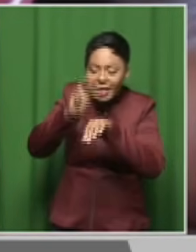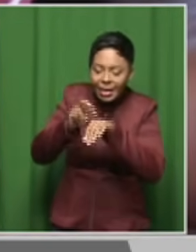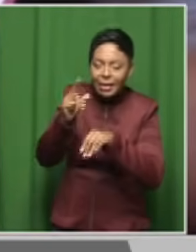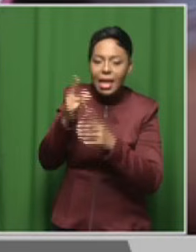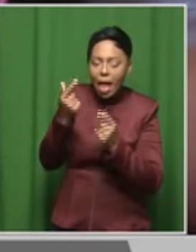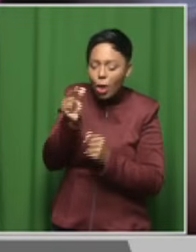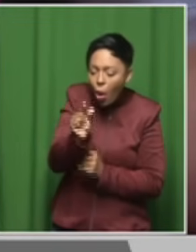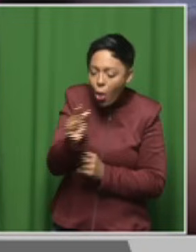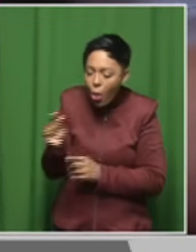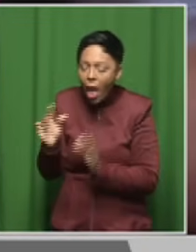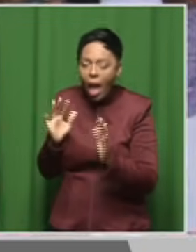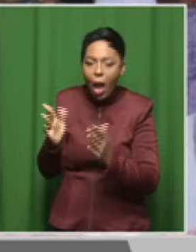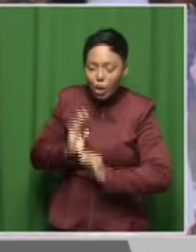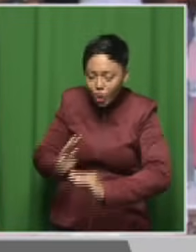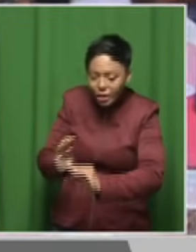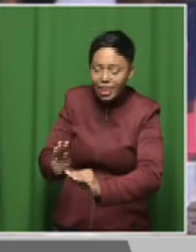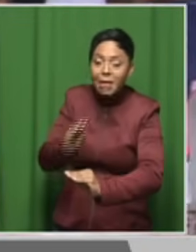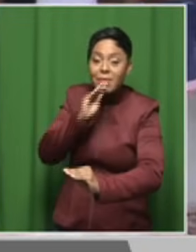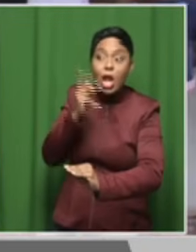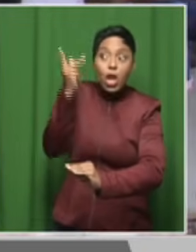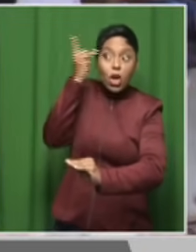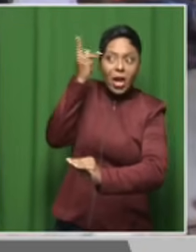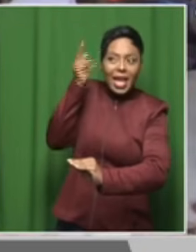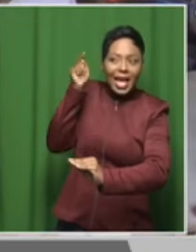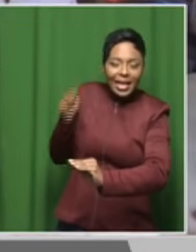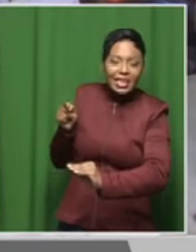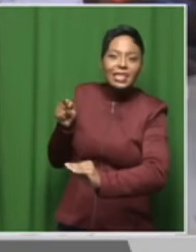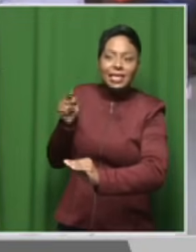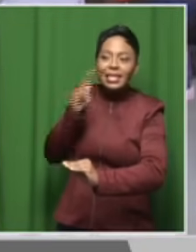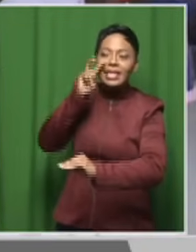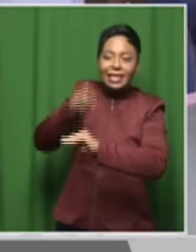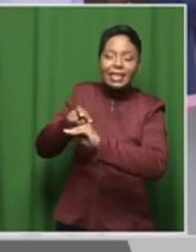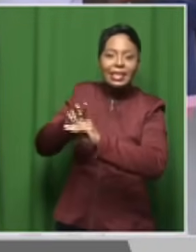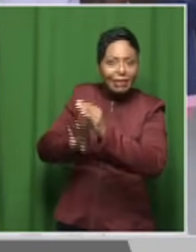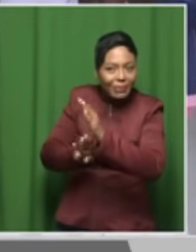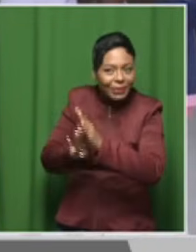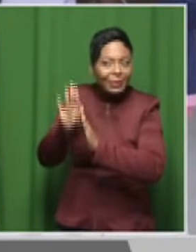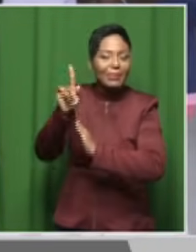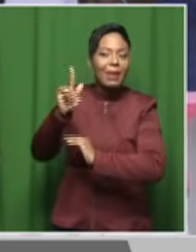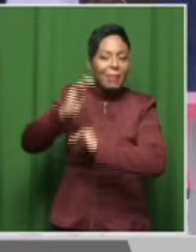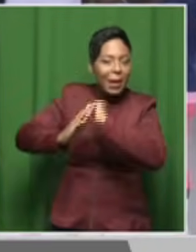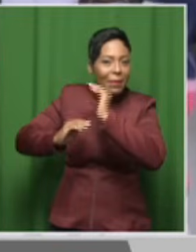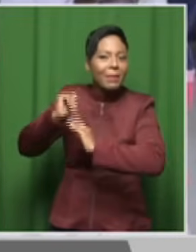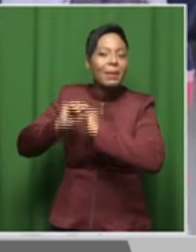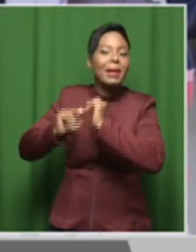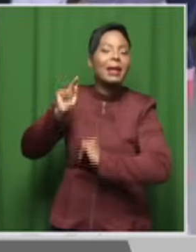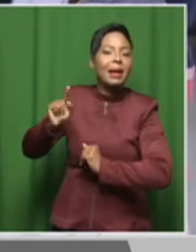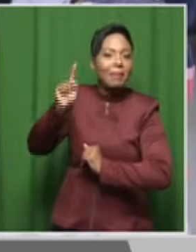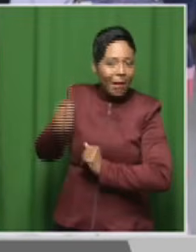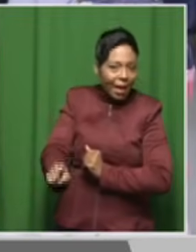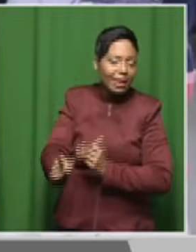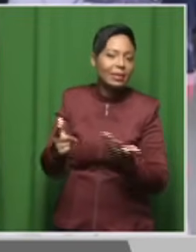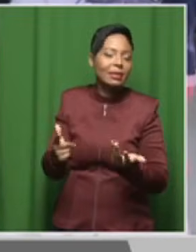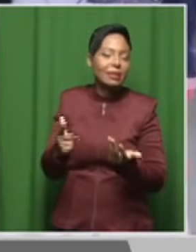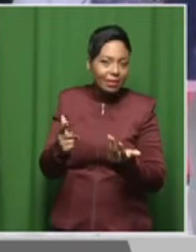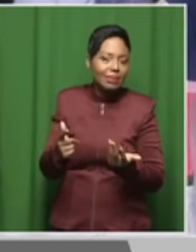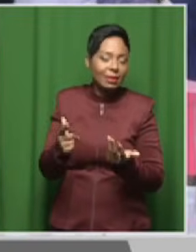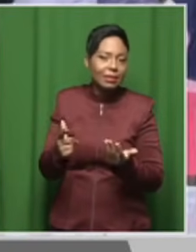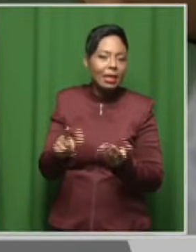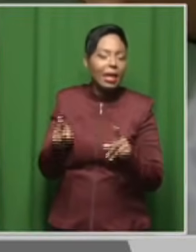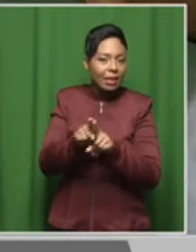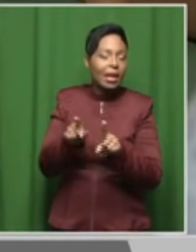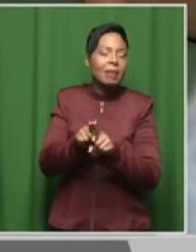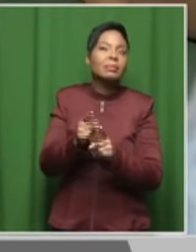fact that there is knowledge that has been built up over years. It's simply a matter of bringing them